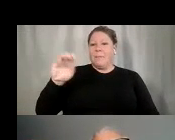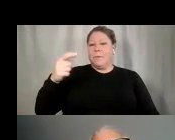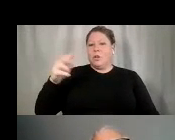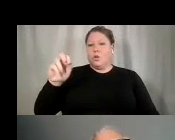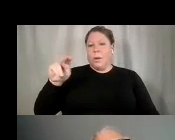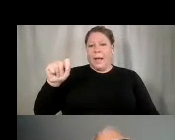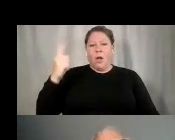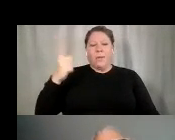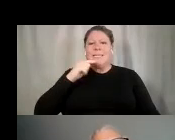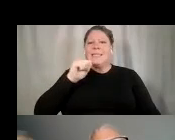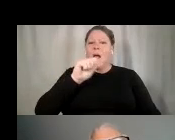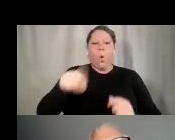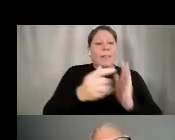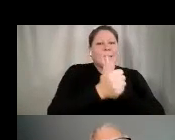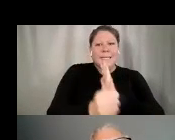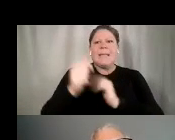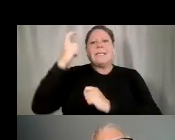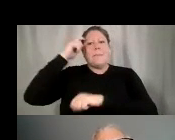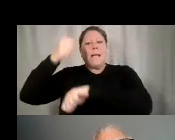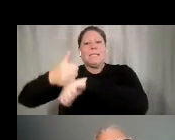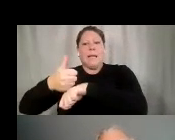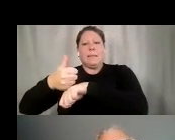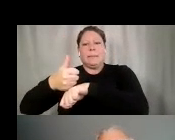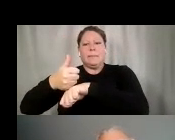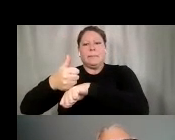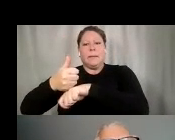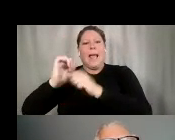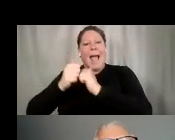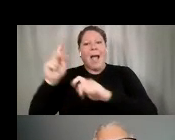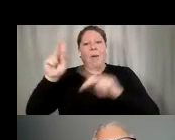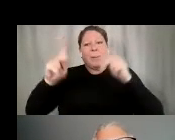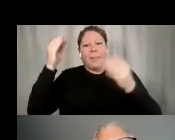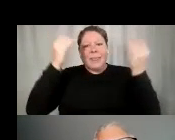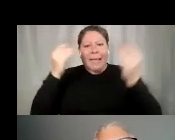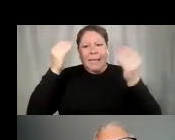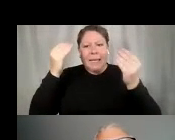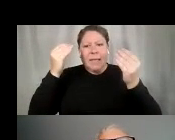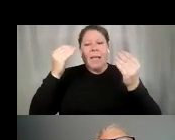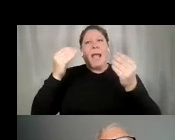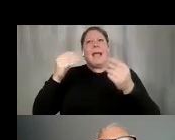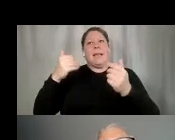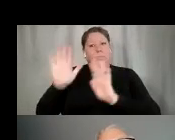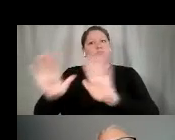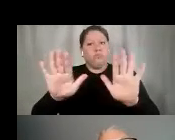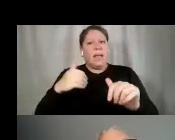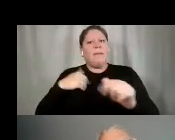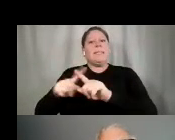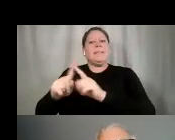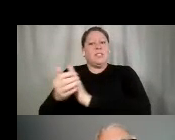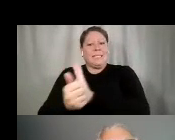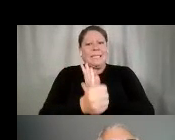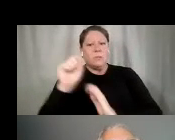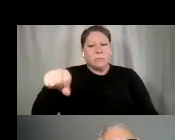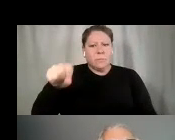a mindset. It's the way people think, and it's a particular set of skills that people can have. And both of these can